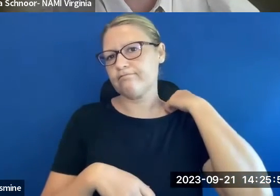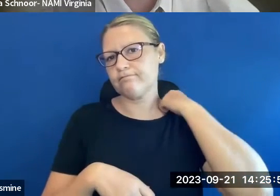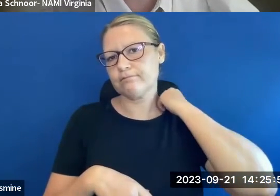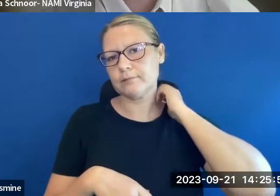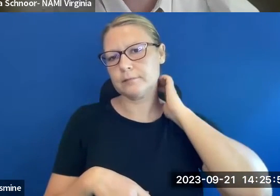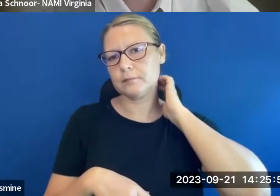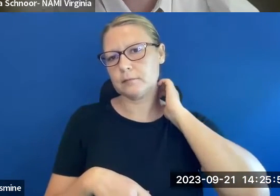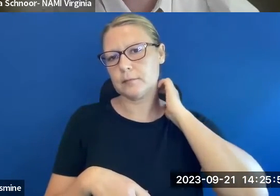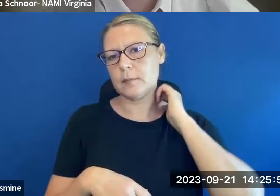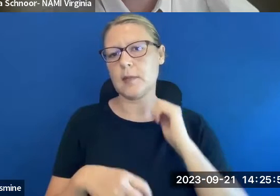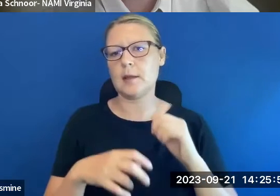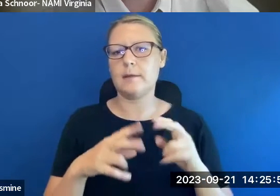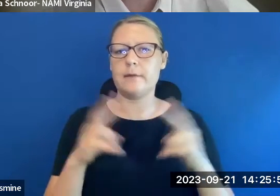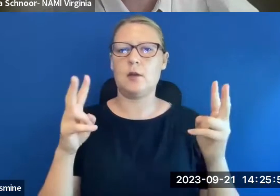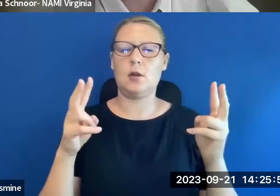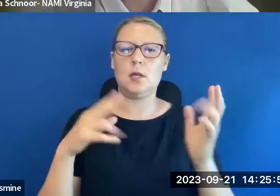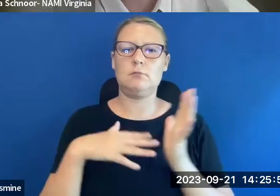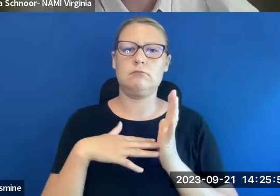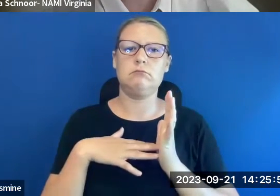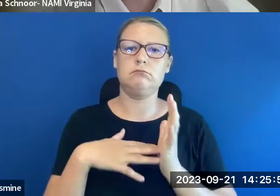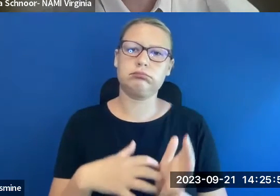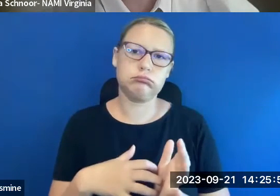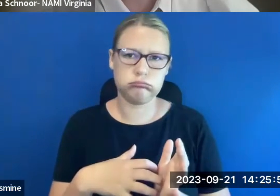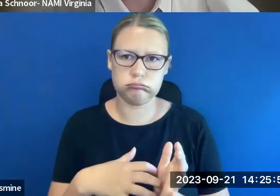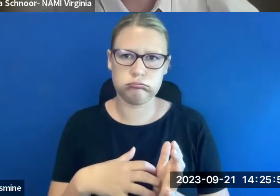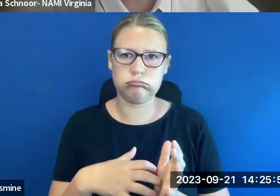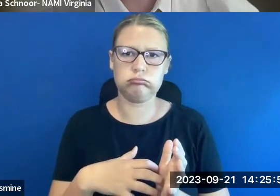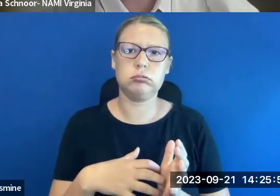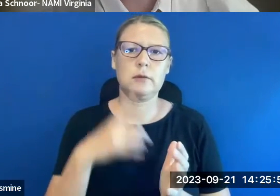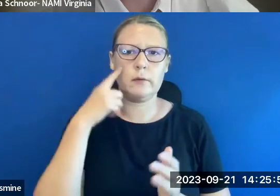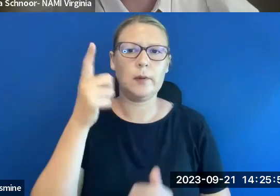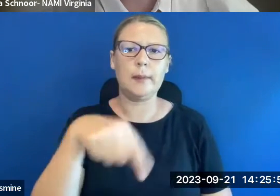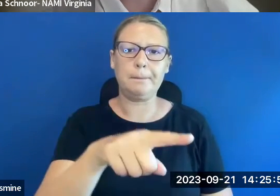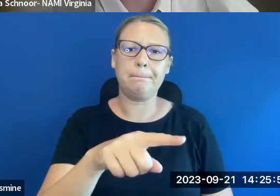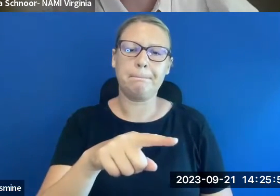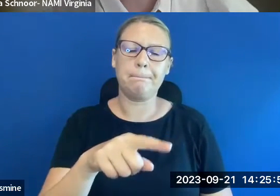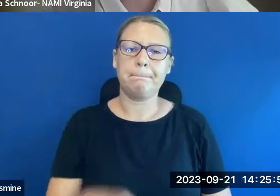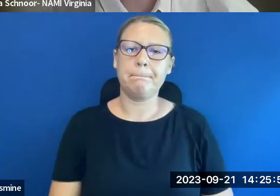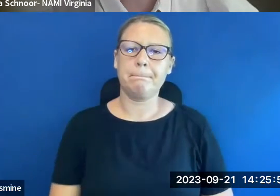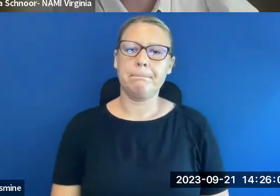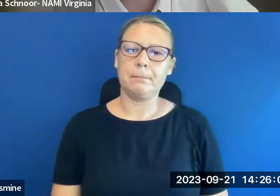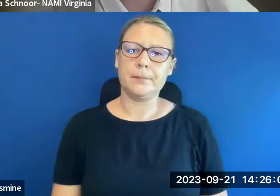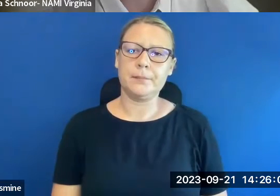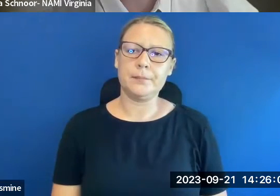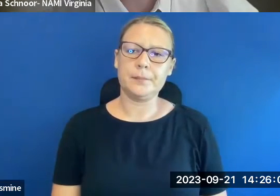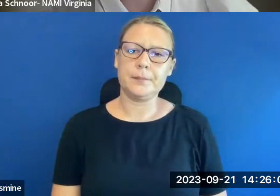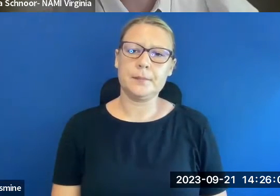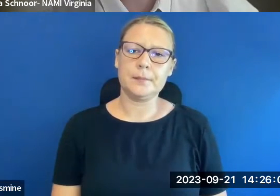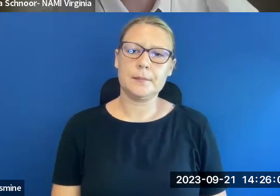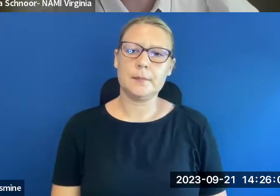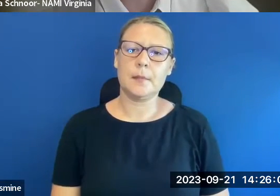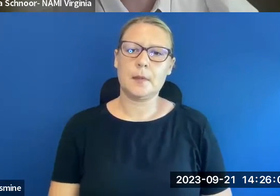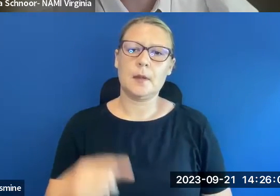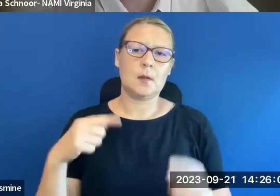very debilitating for them. You know, I think, again, going back to